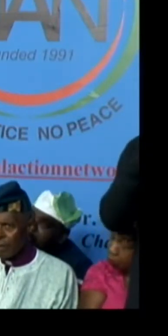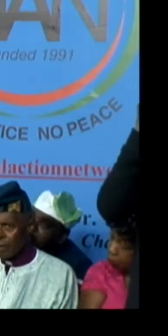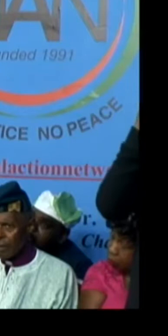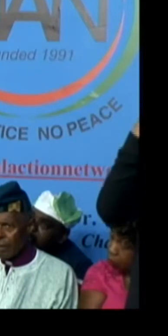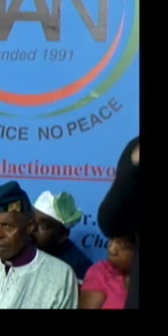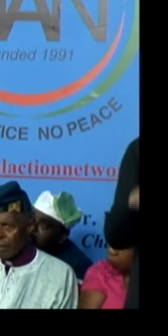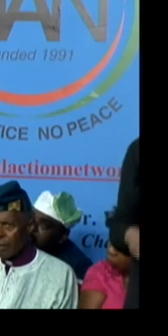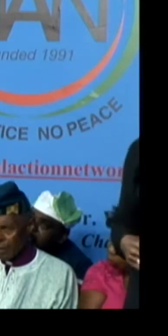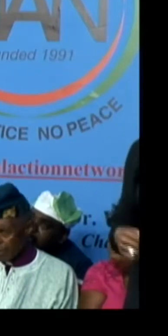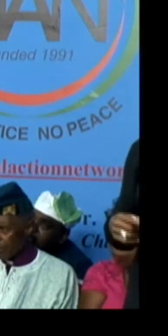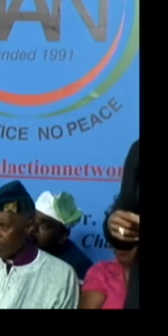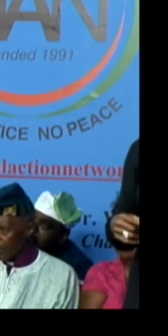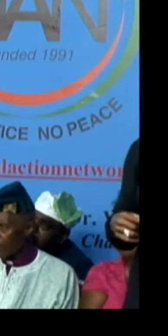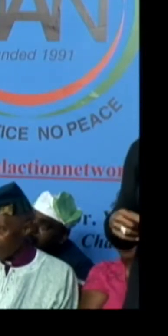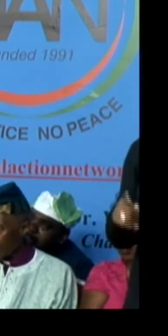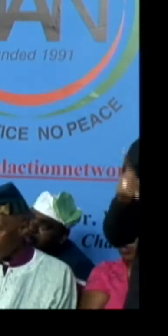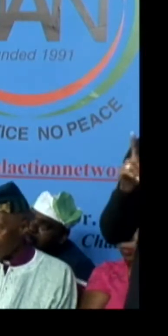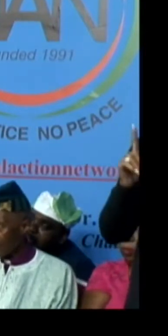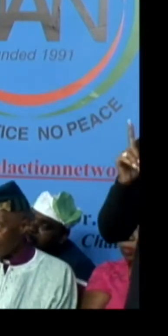couldn't go to school.